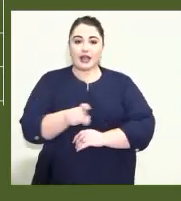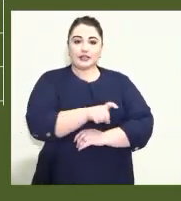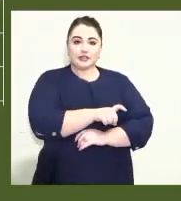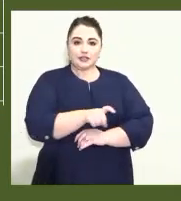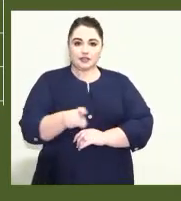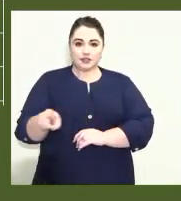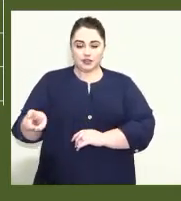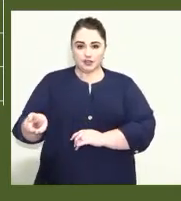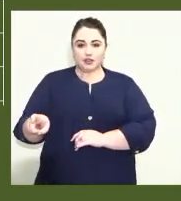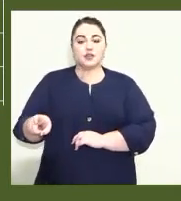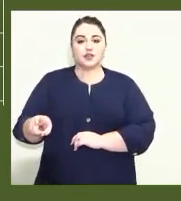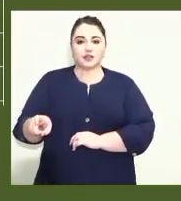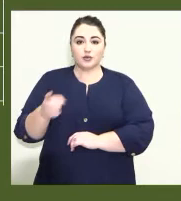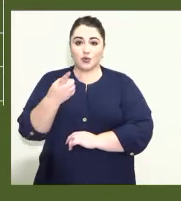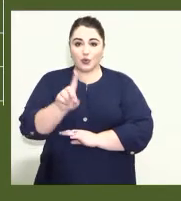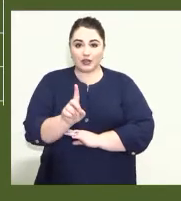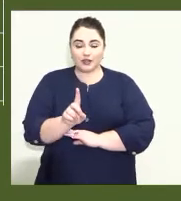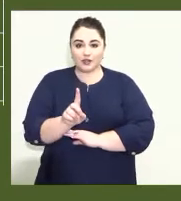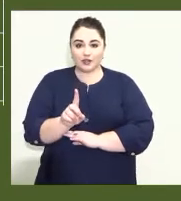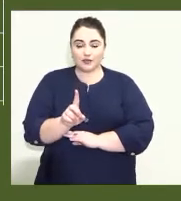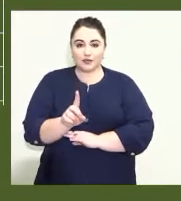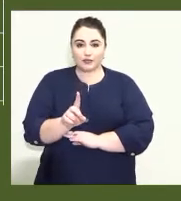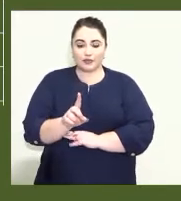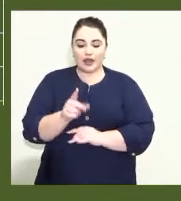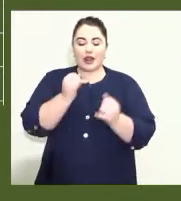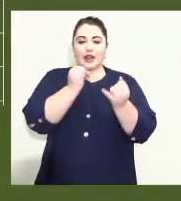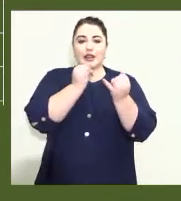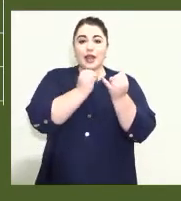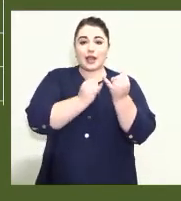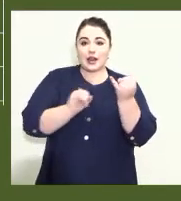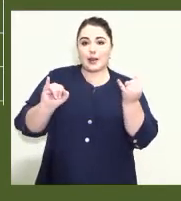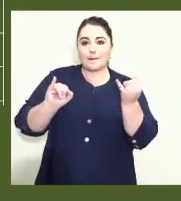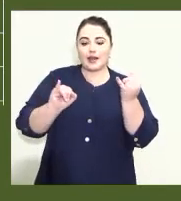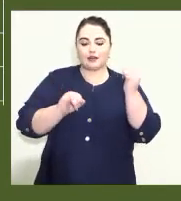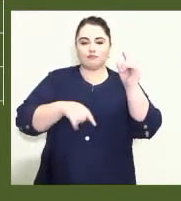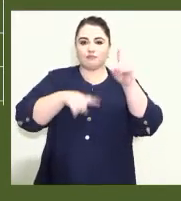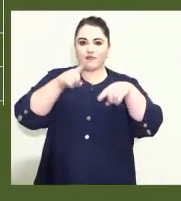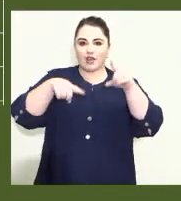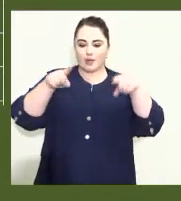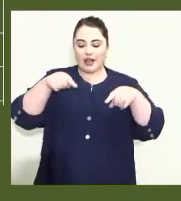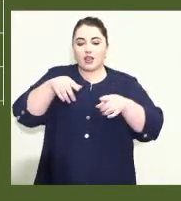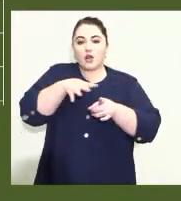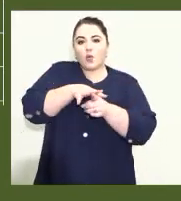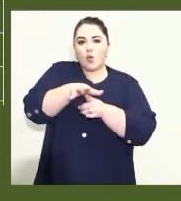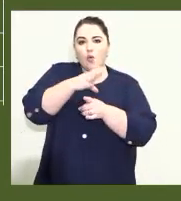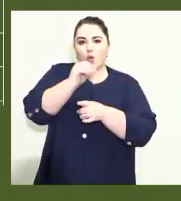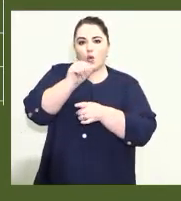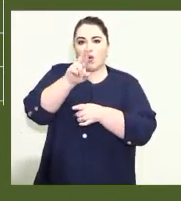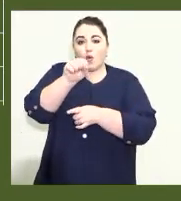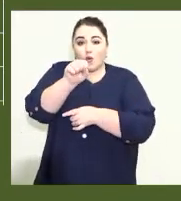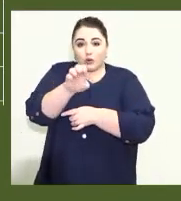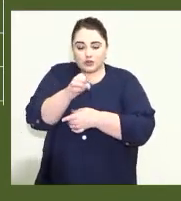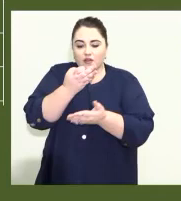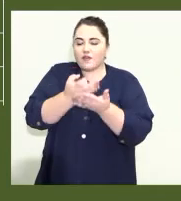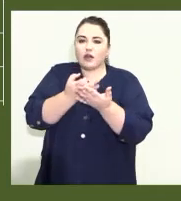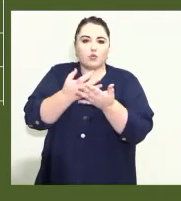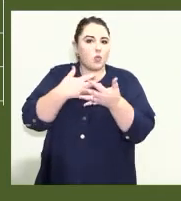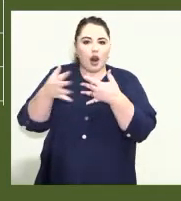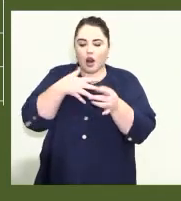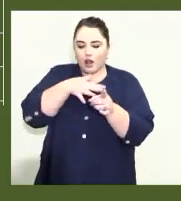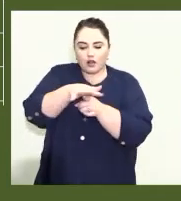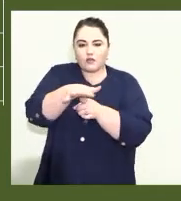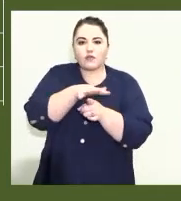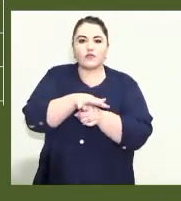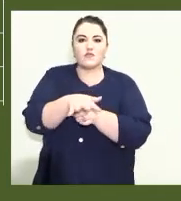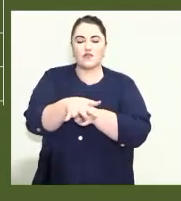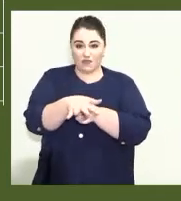on the x-axis is the independent variable, the cause, the factor causing